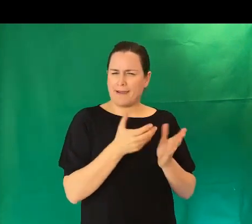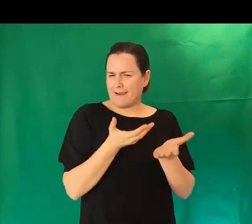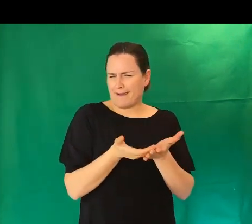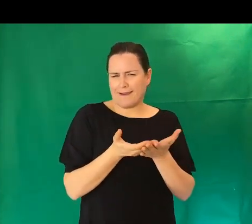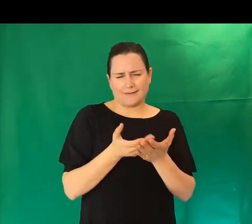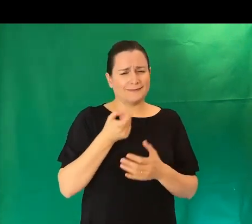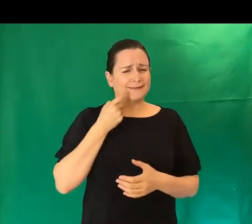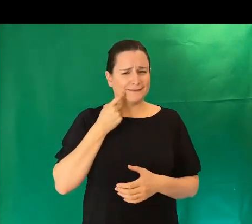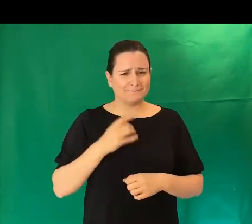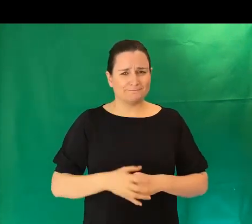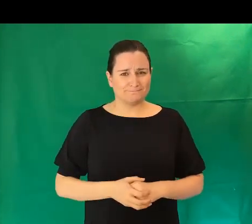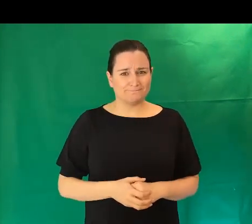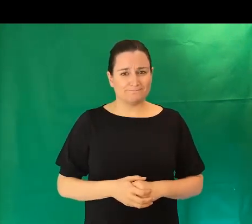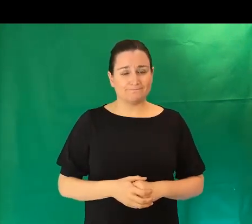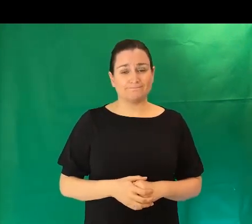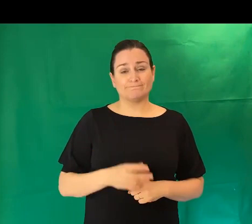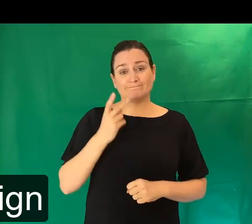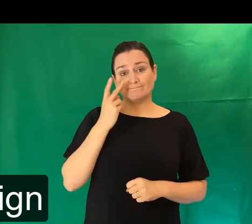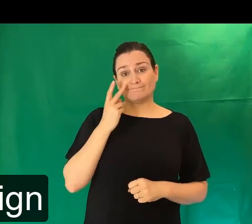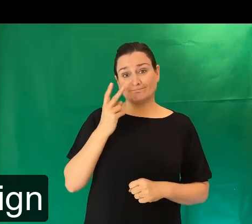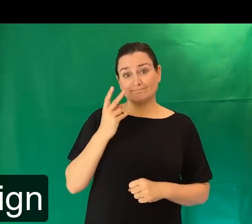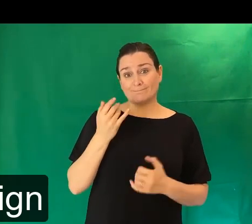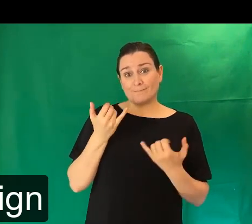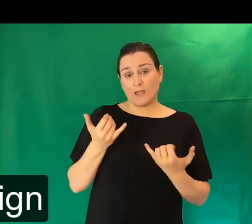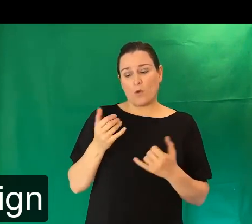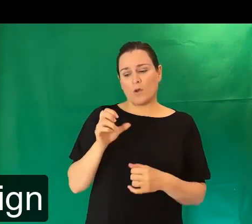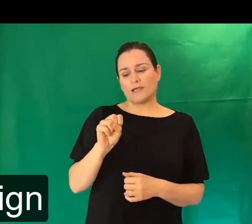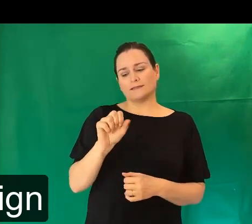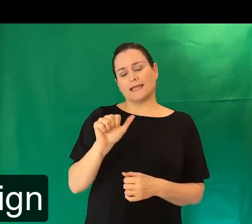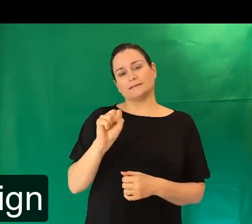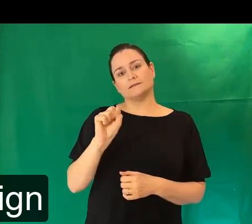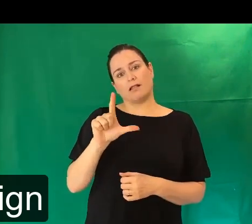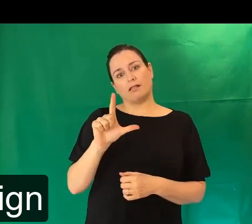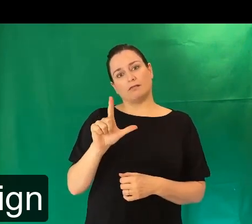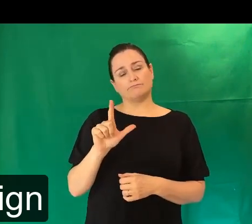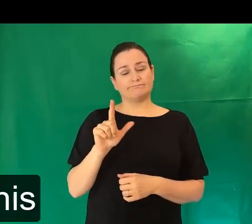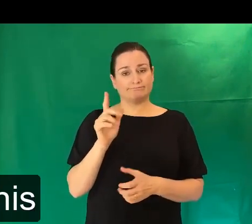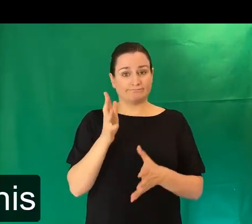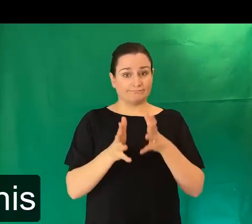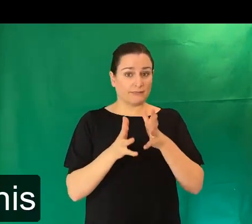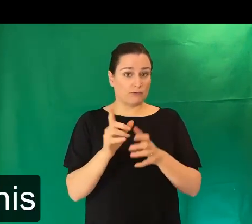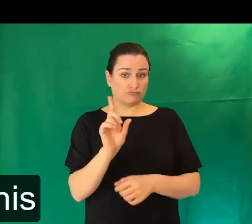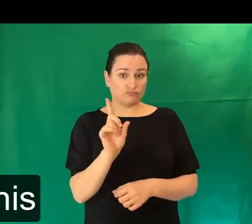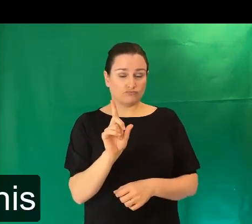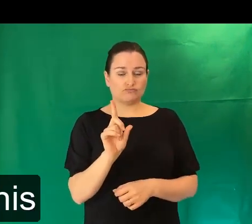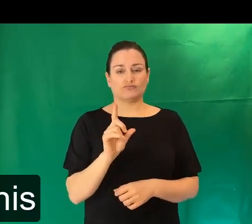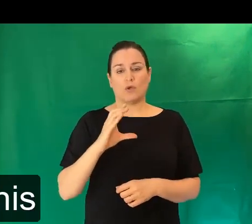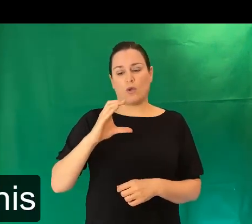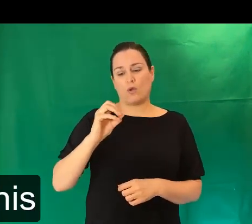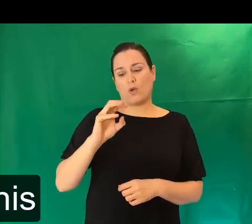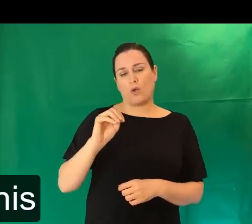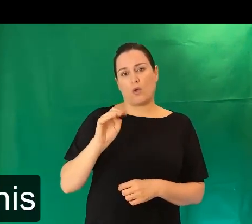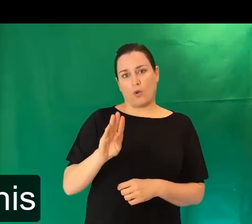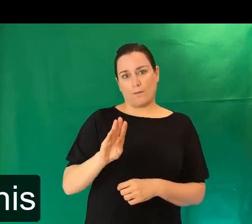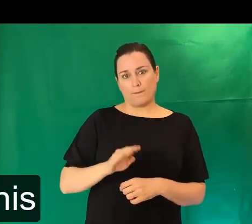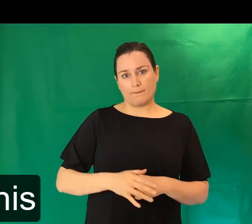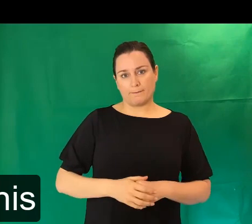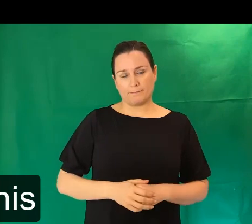So let's look at this South African Sign Language, SASL sign for comb.